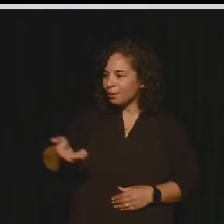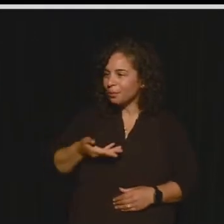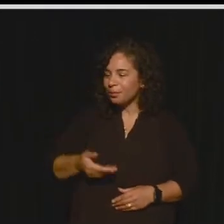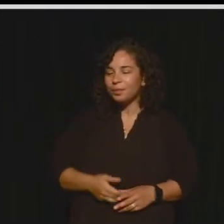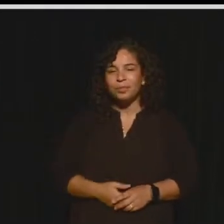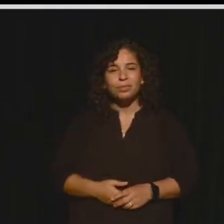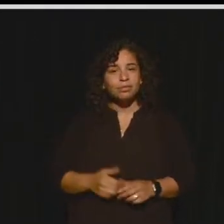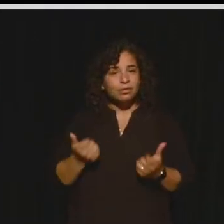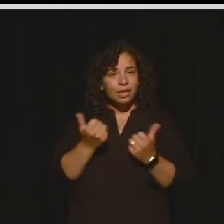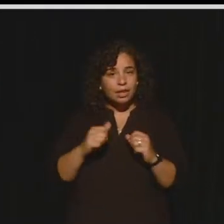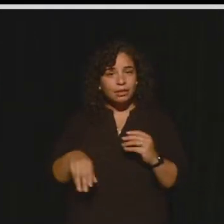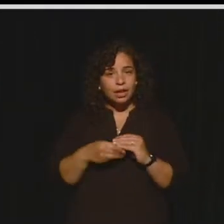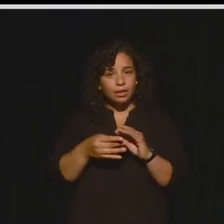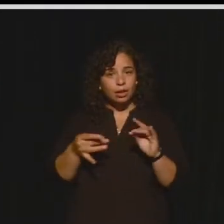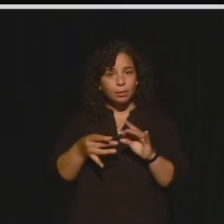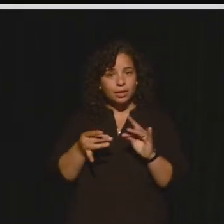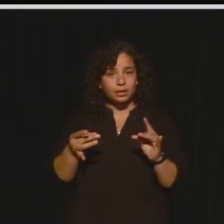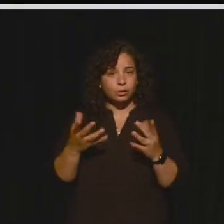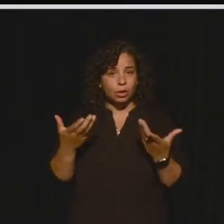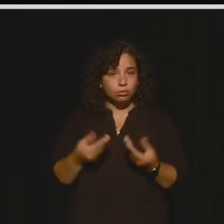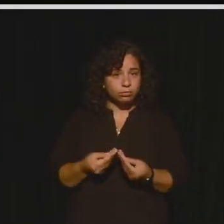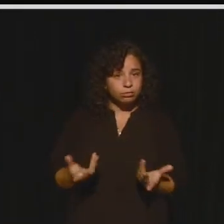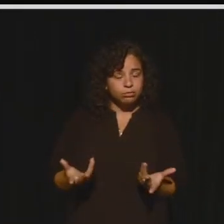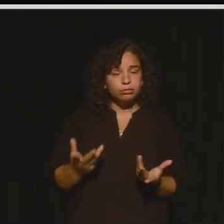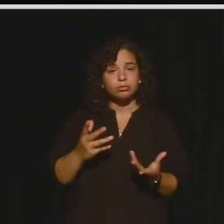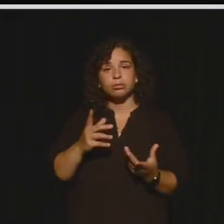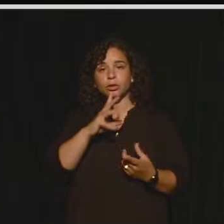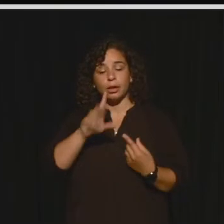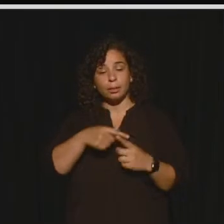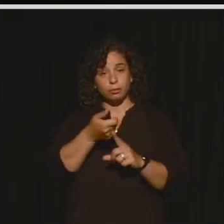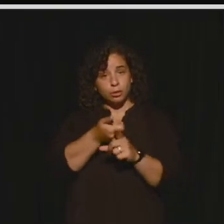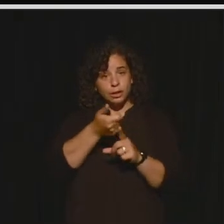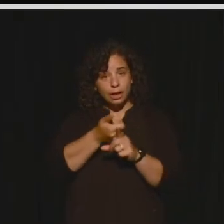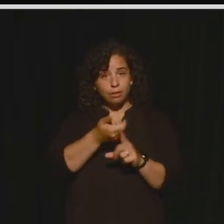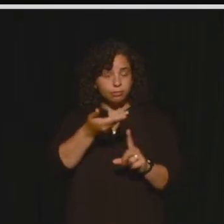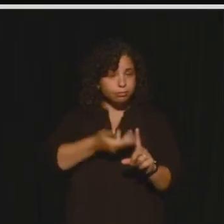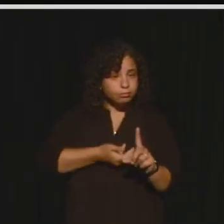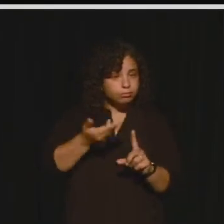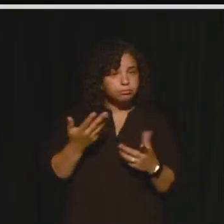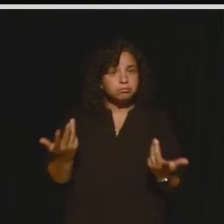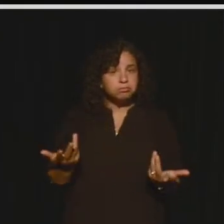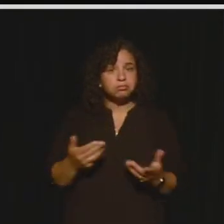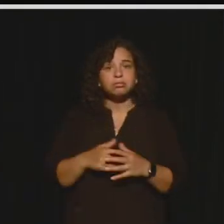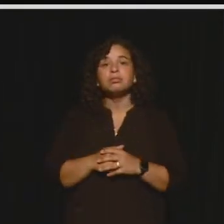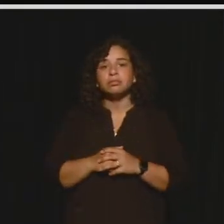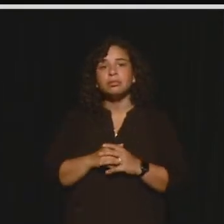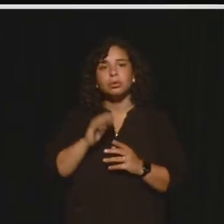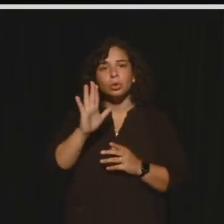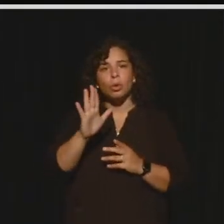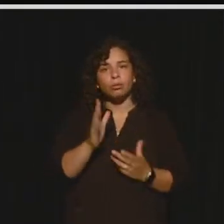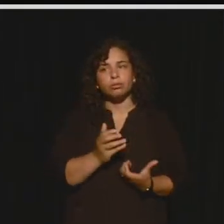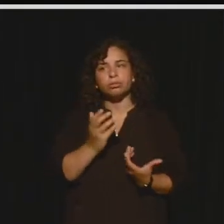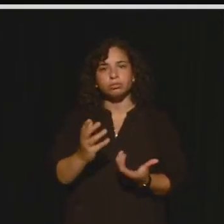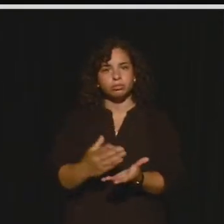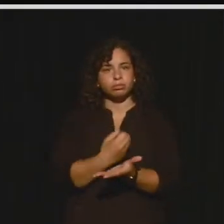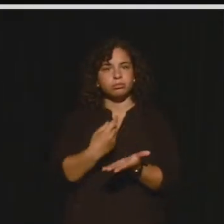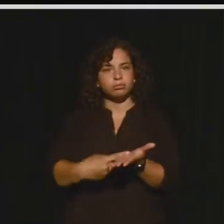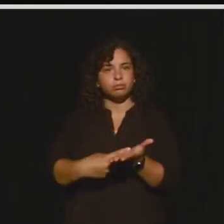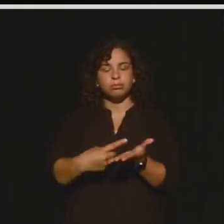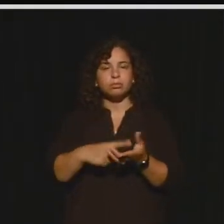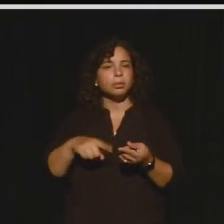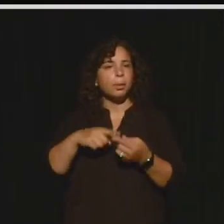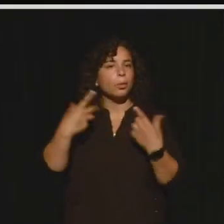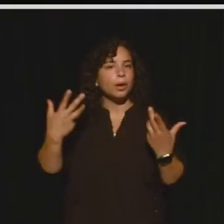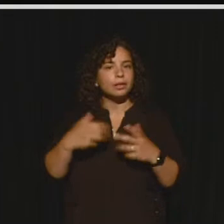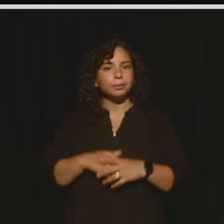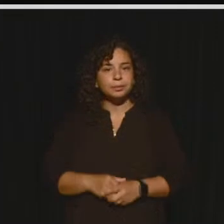Hi, thanks for having me. Anything else you want to share with our audience a little bit about who you are and what